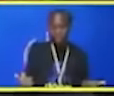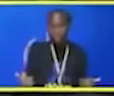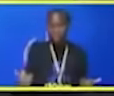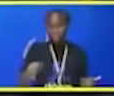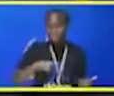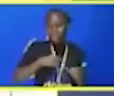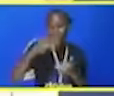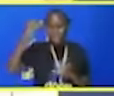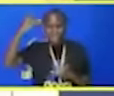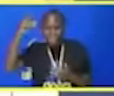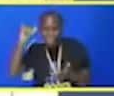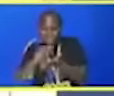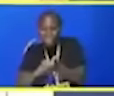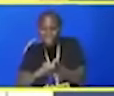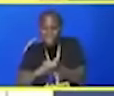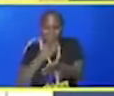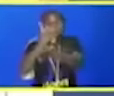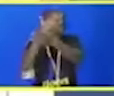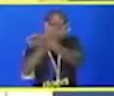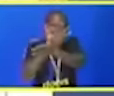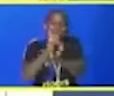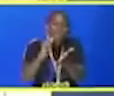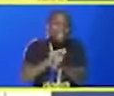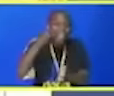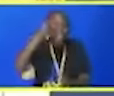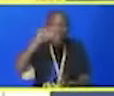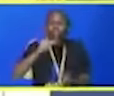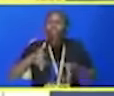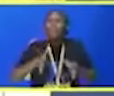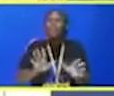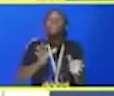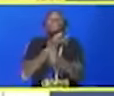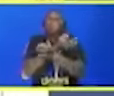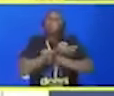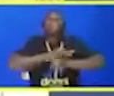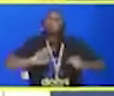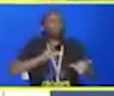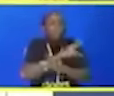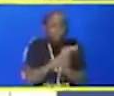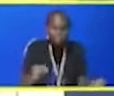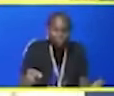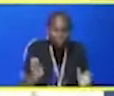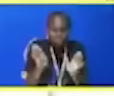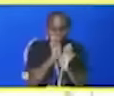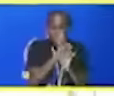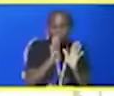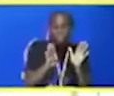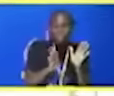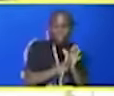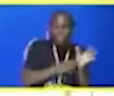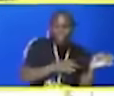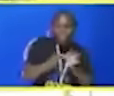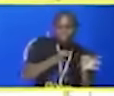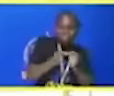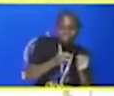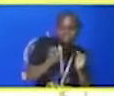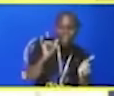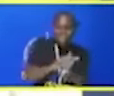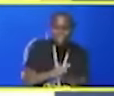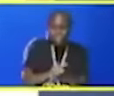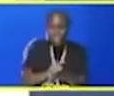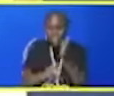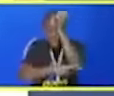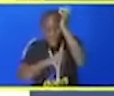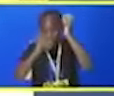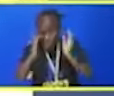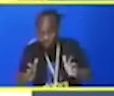tied down. That the devil will not allow you rise. The Bible is clear as to the fact that the thief cometh not, but for to